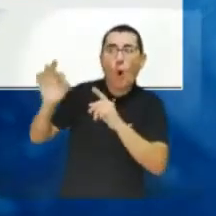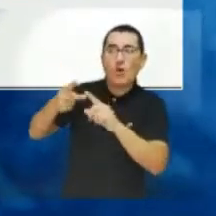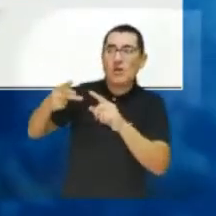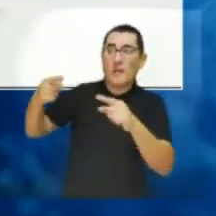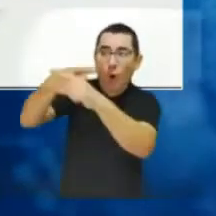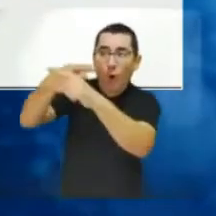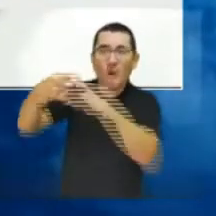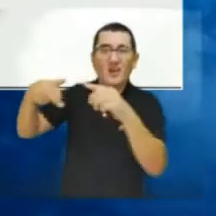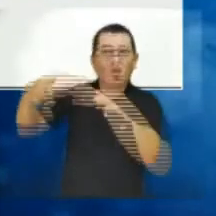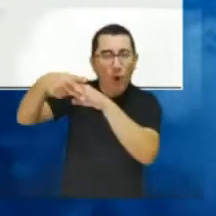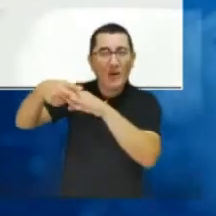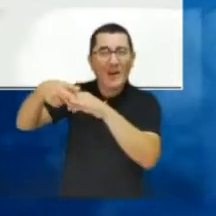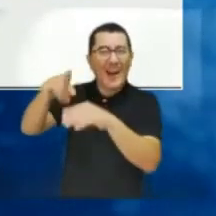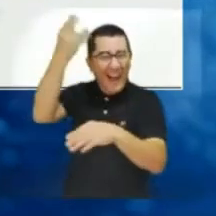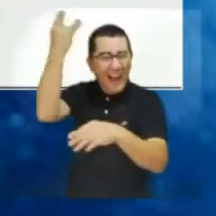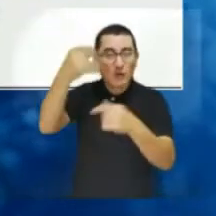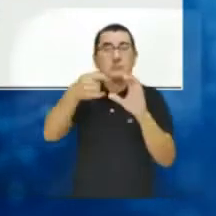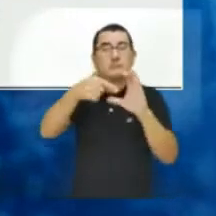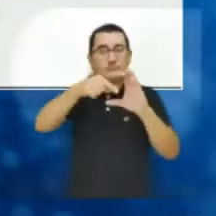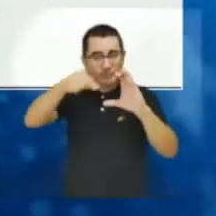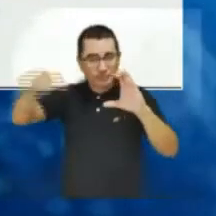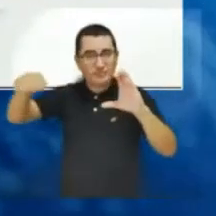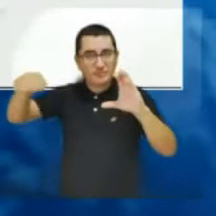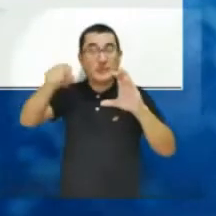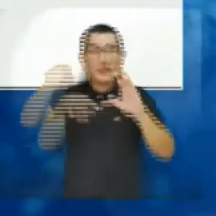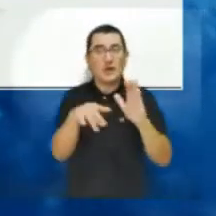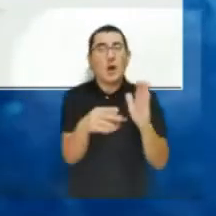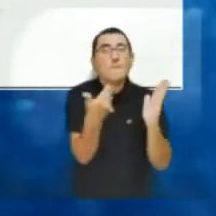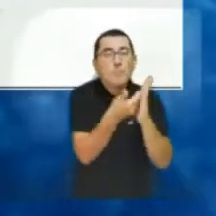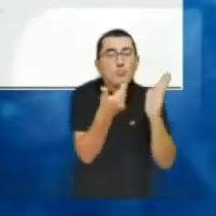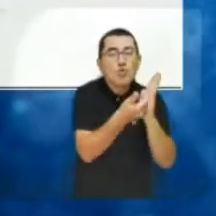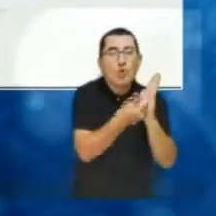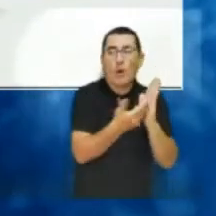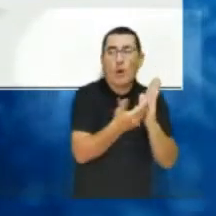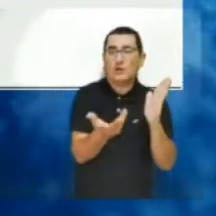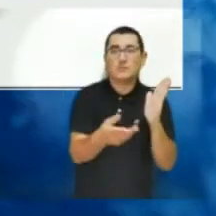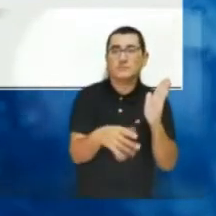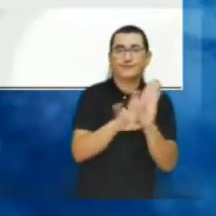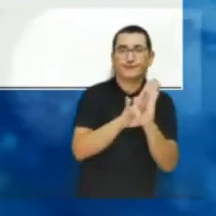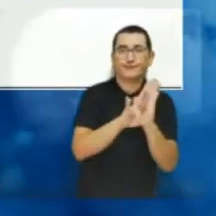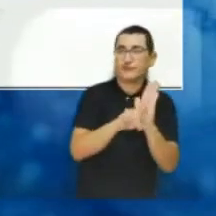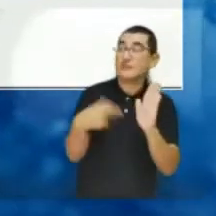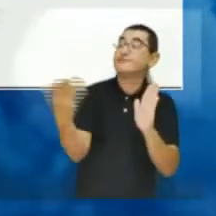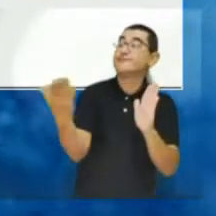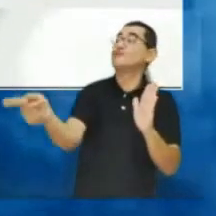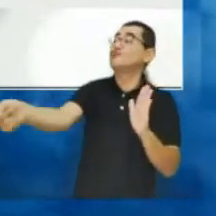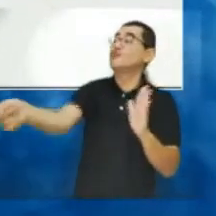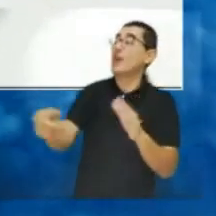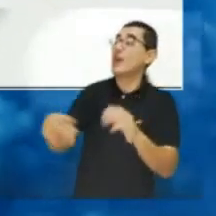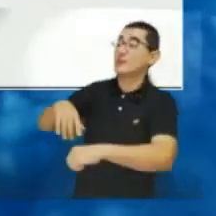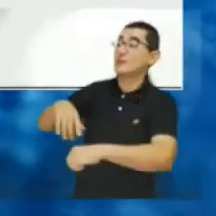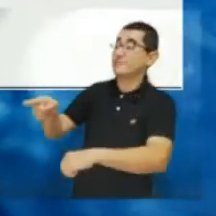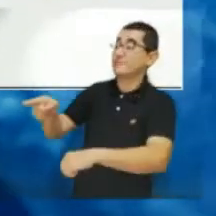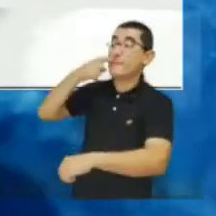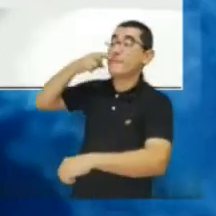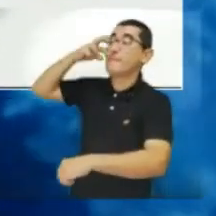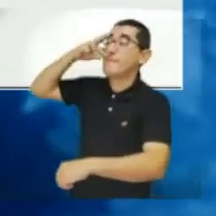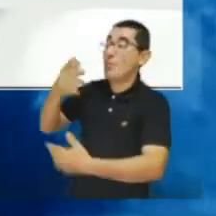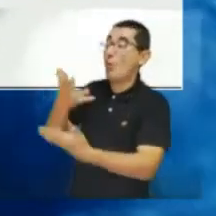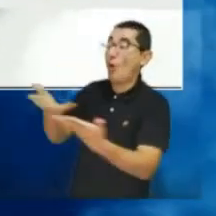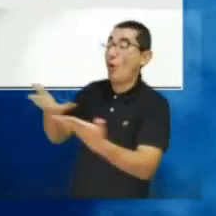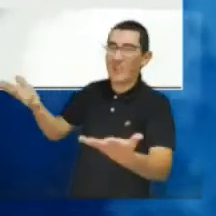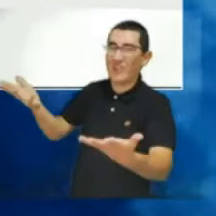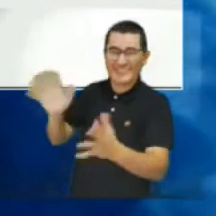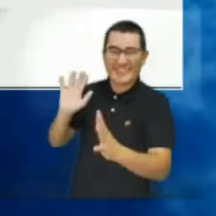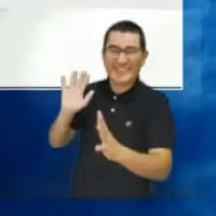is also important we try to foster as much as we can partnership with other administrations to